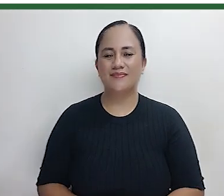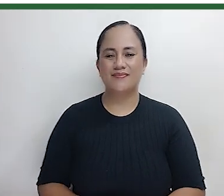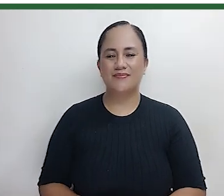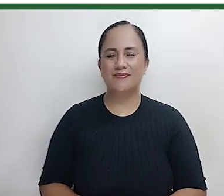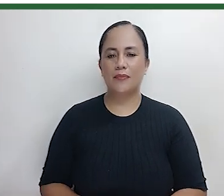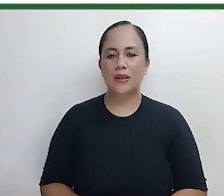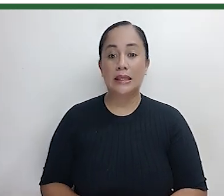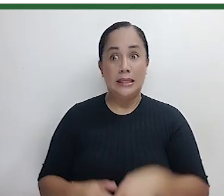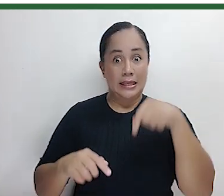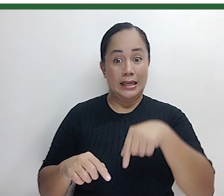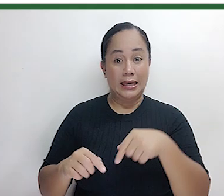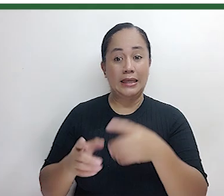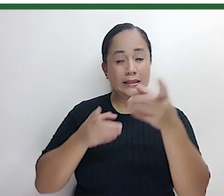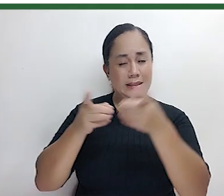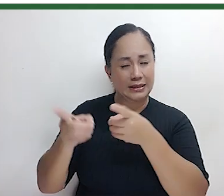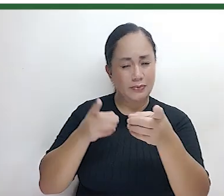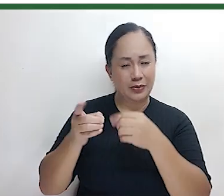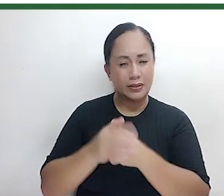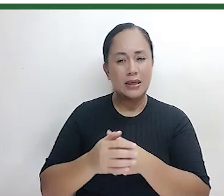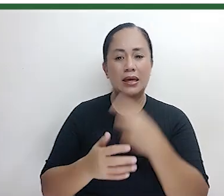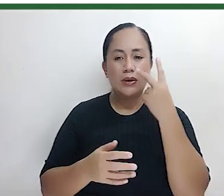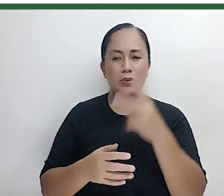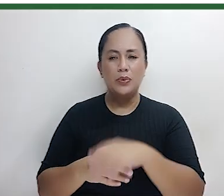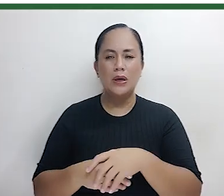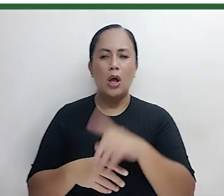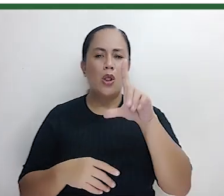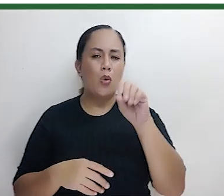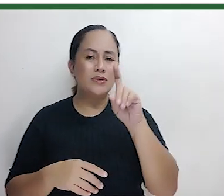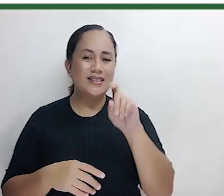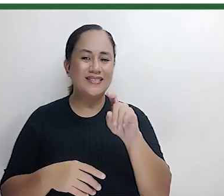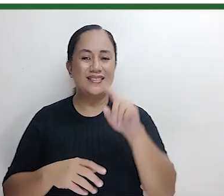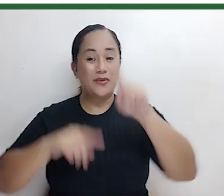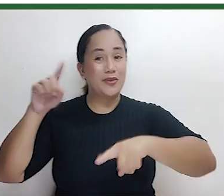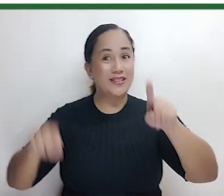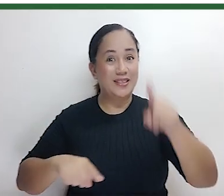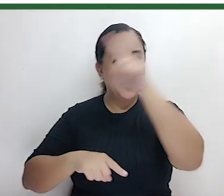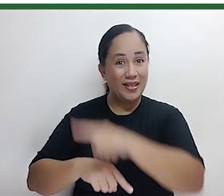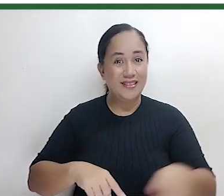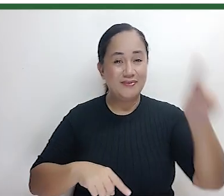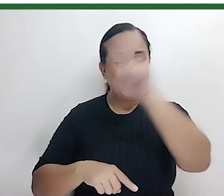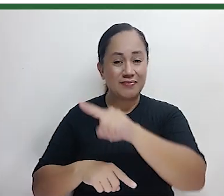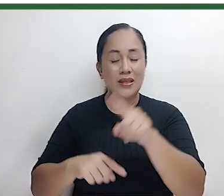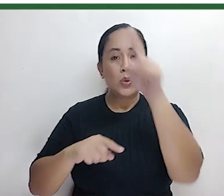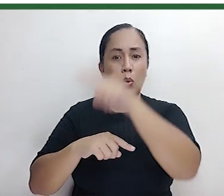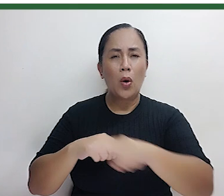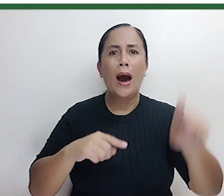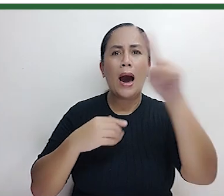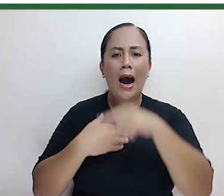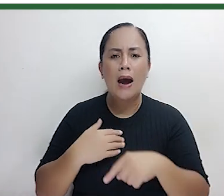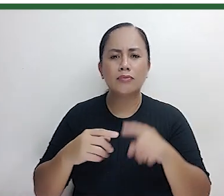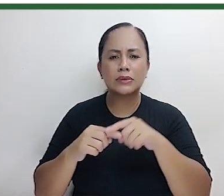identities. Here is the description of Loden's diversity wheel. It is a